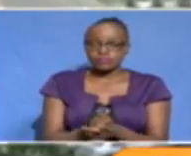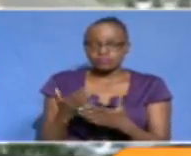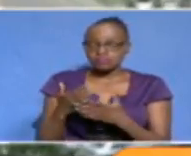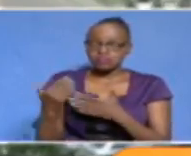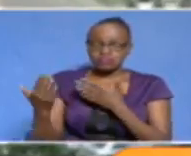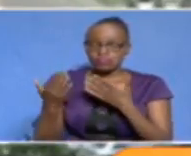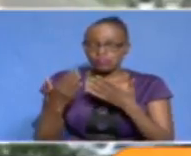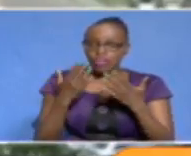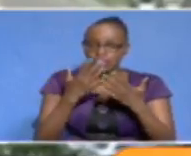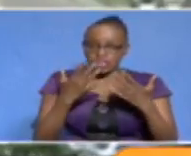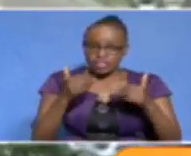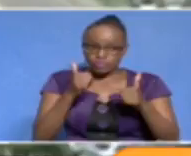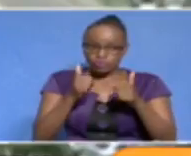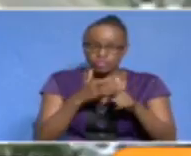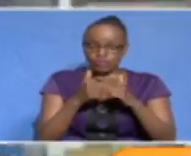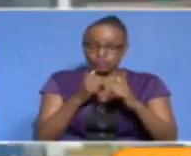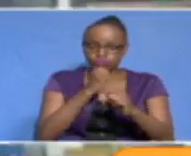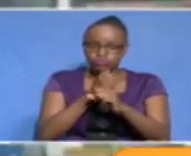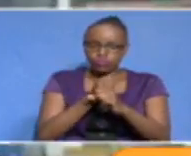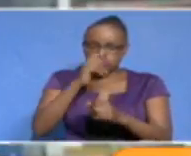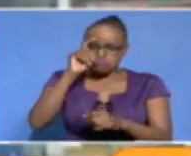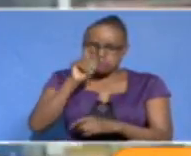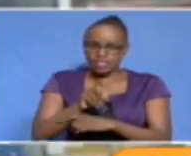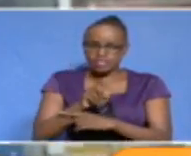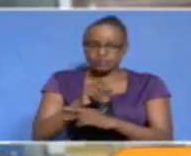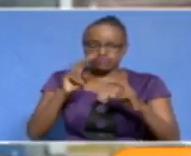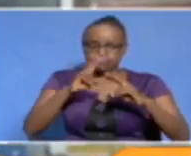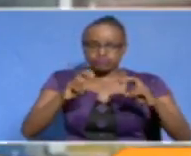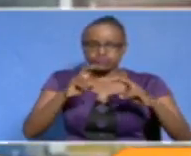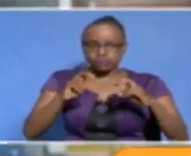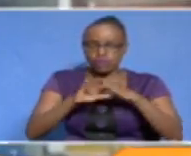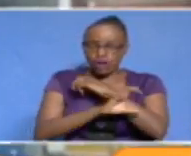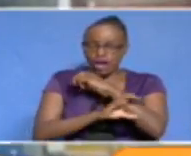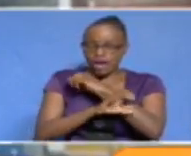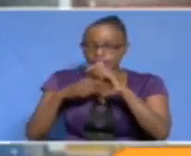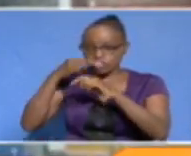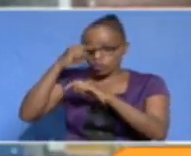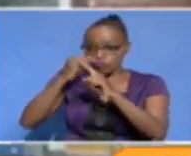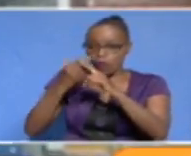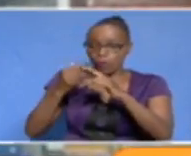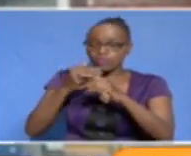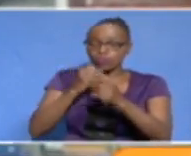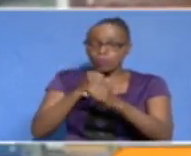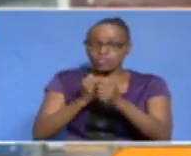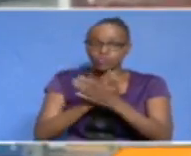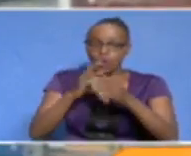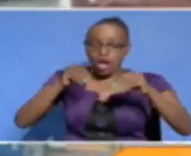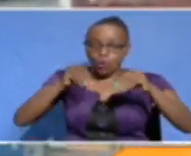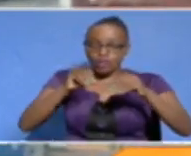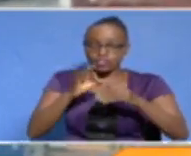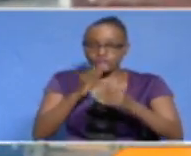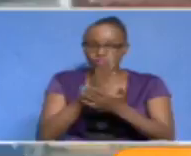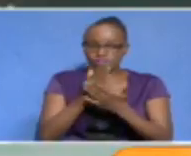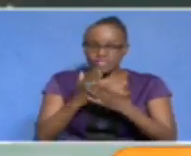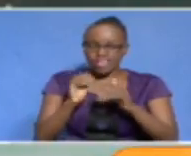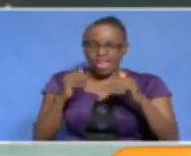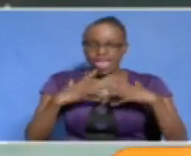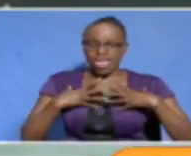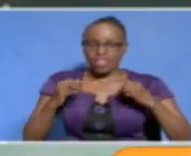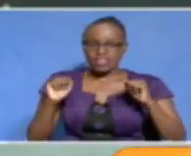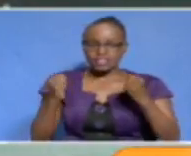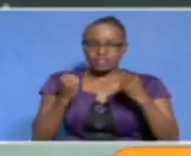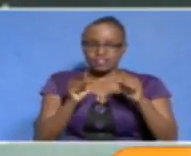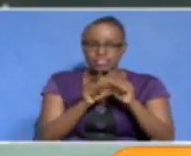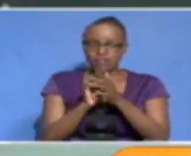Imported goods will be required to undergo mandatory inspection from the country of origin to ensure quality of products, health and safety, as well